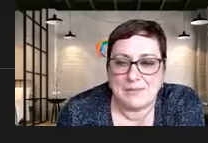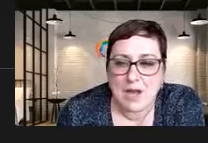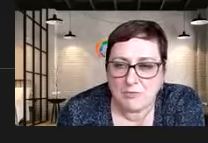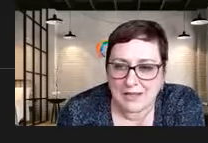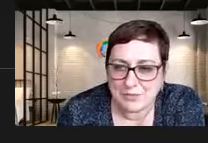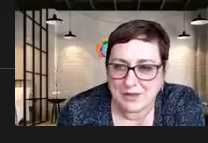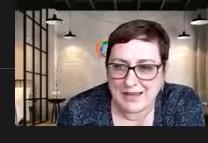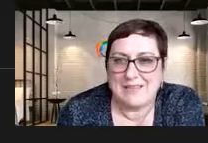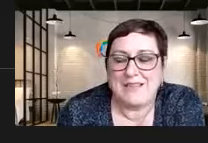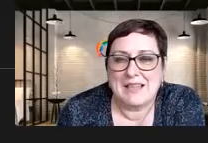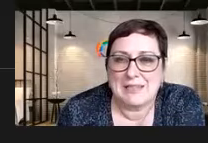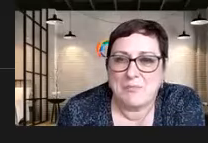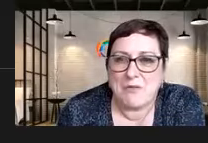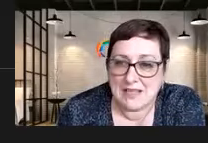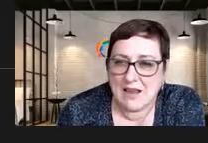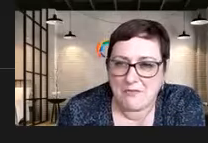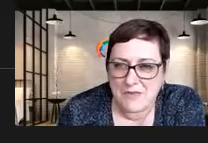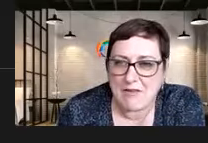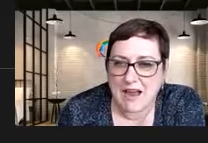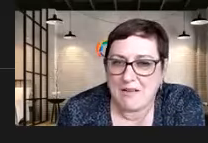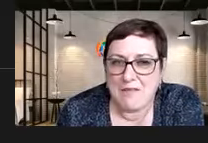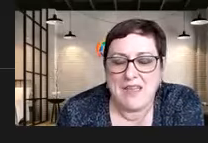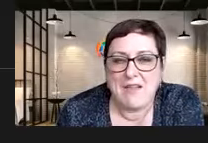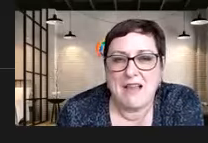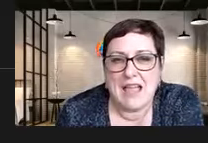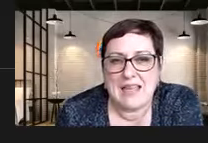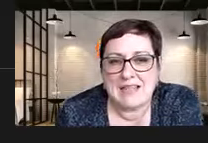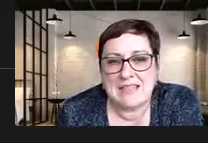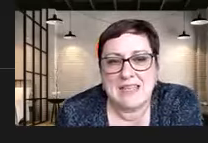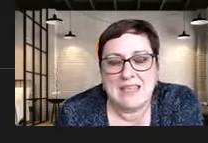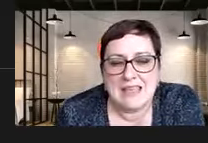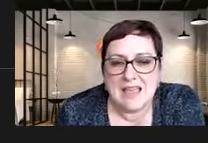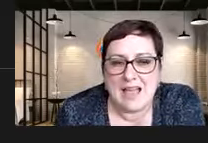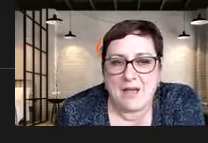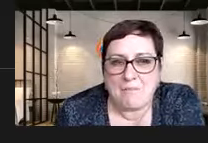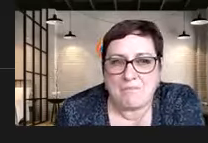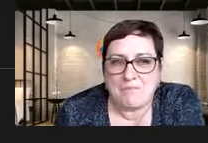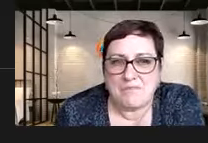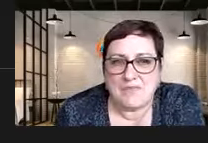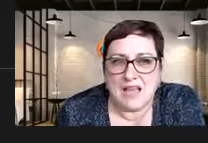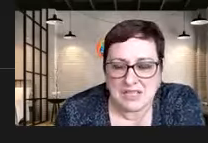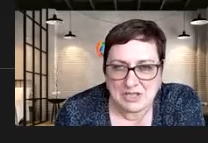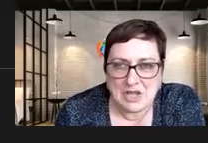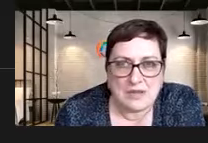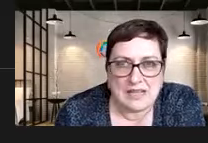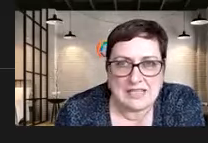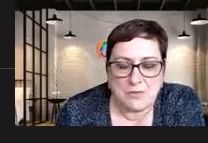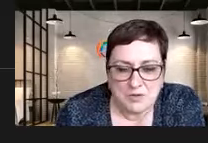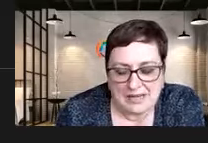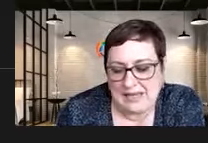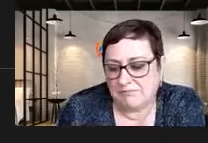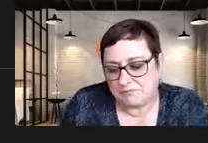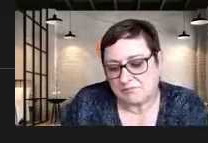at times heart-rending, because there was a lot of fear out of there. And I just know, as